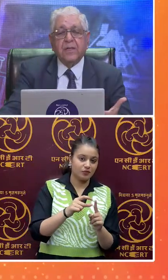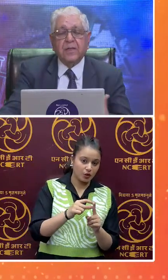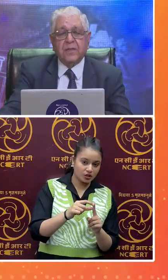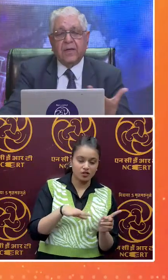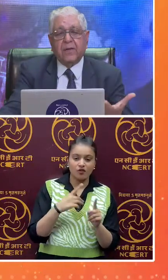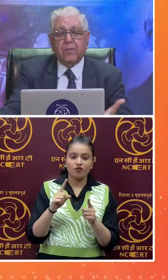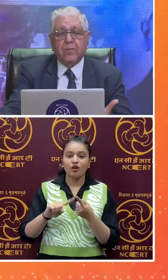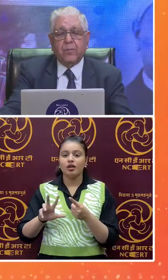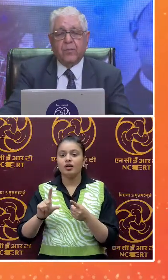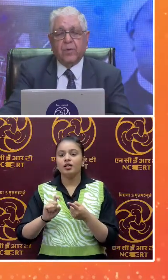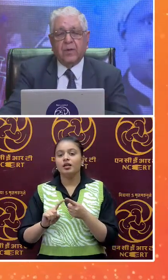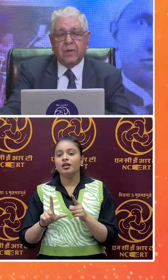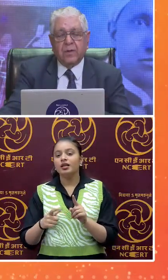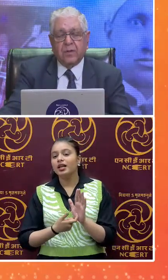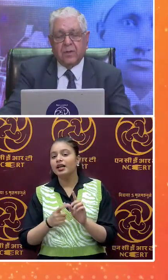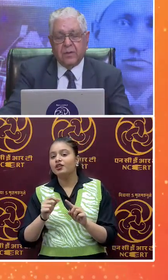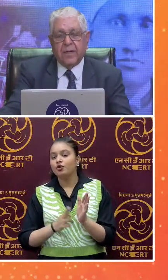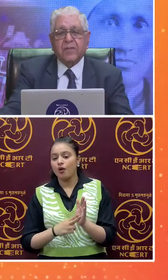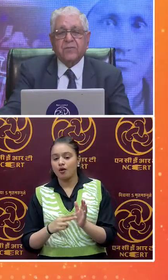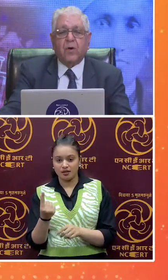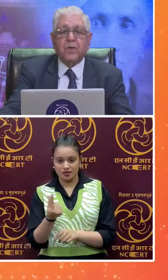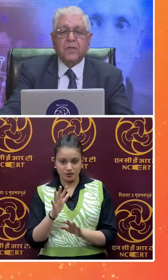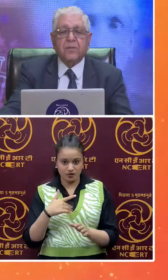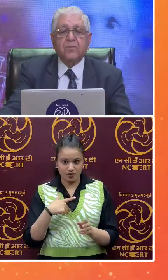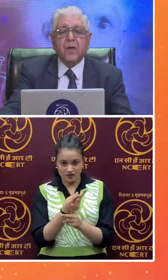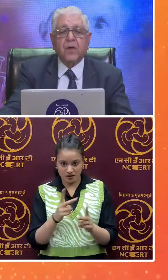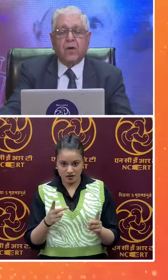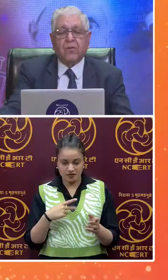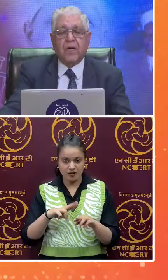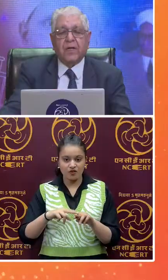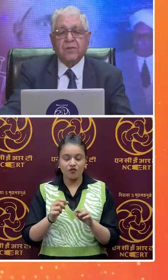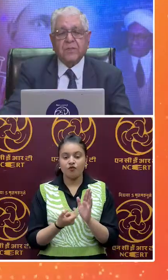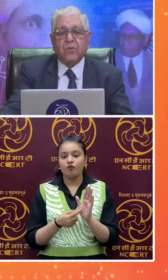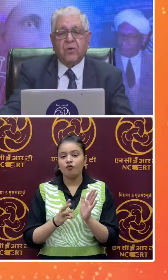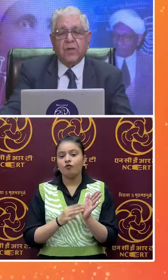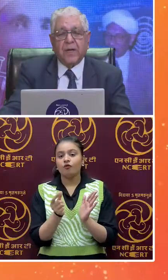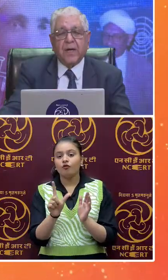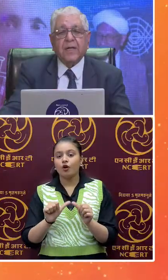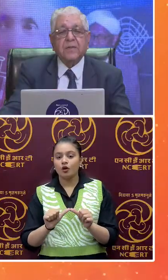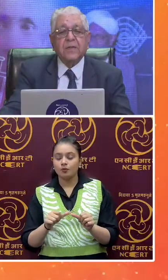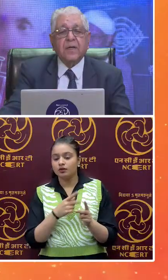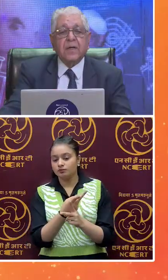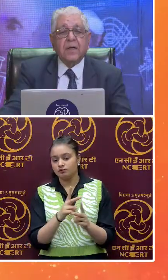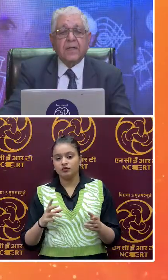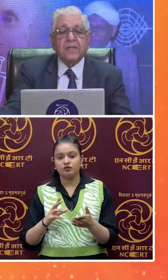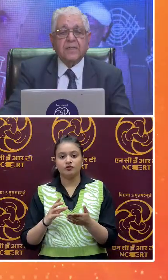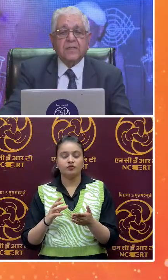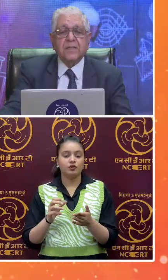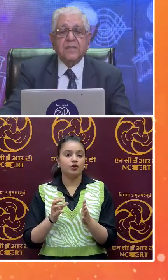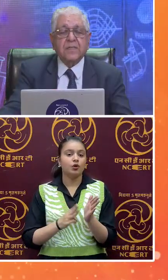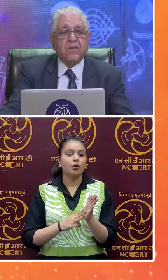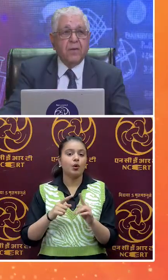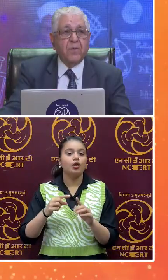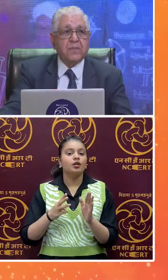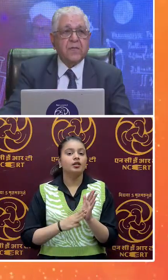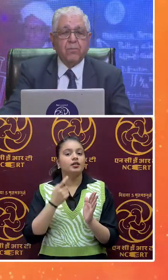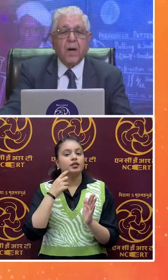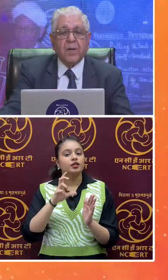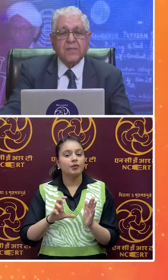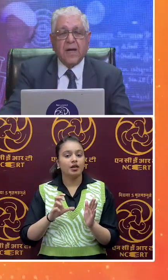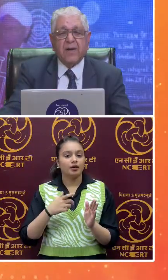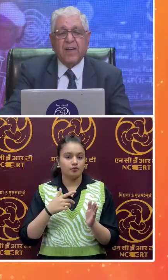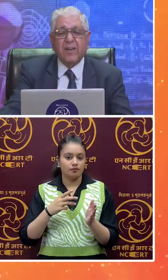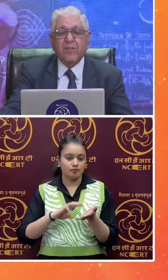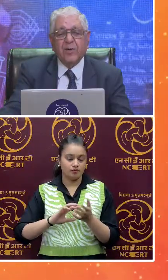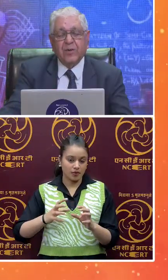using the Dirac's formalism of relativistic quantum mechanics. It is this is the famous